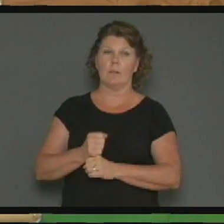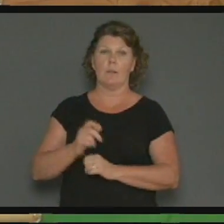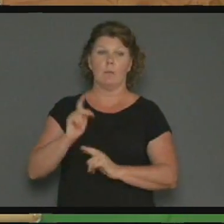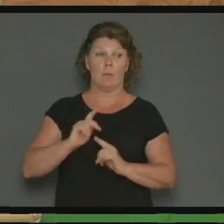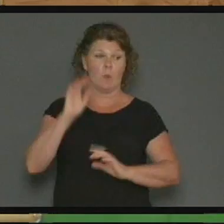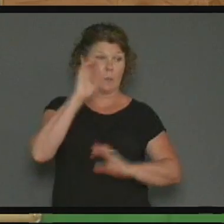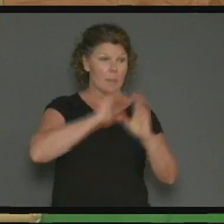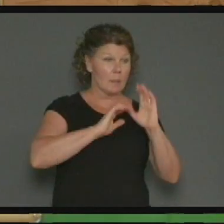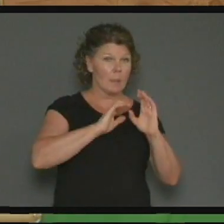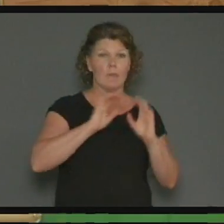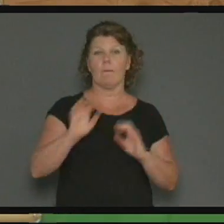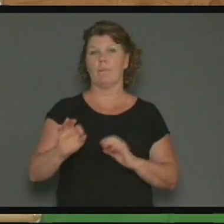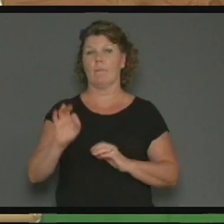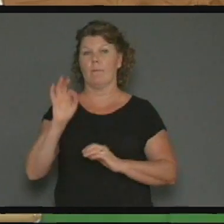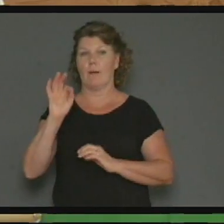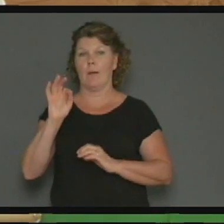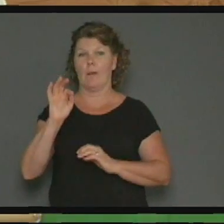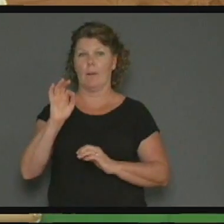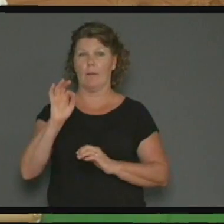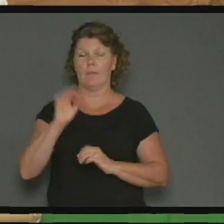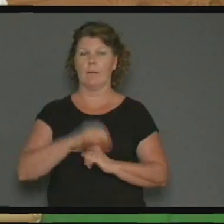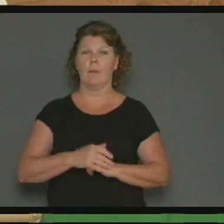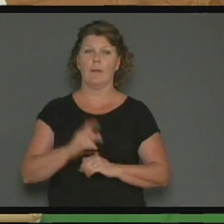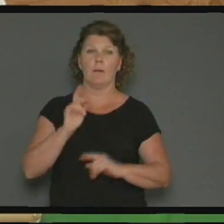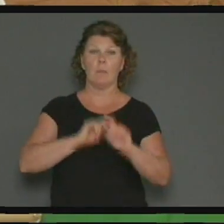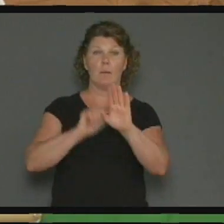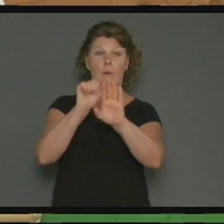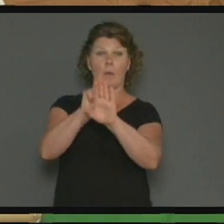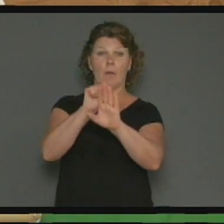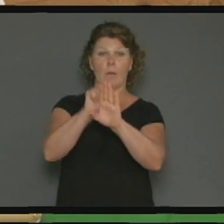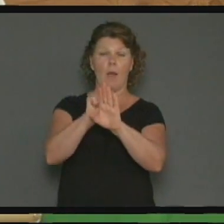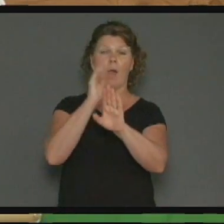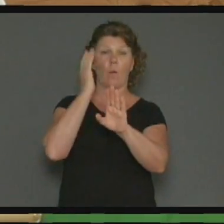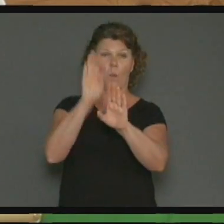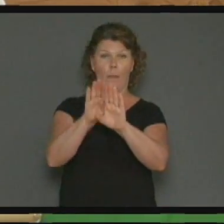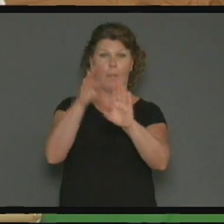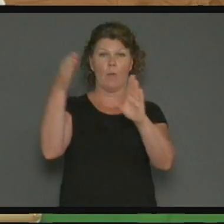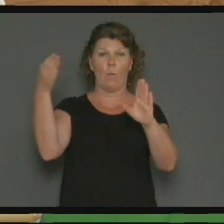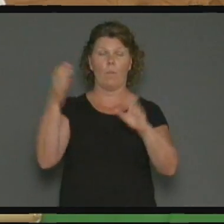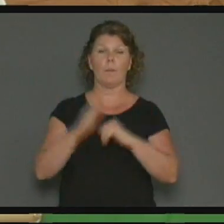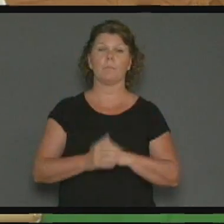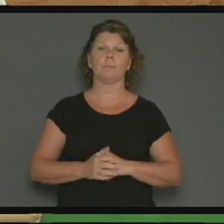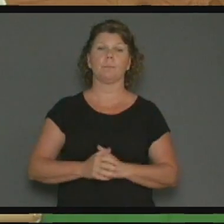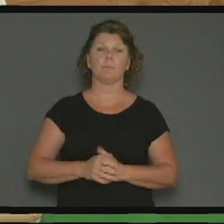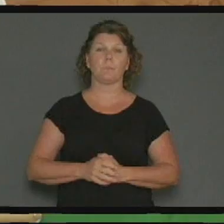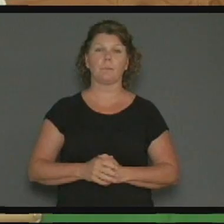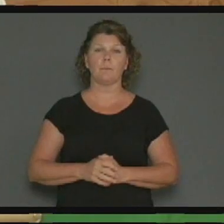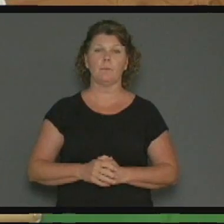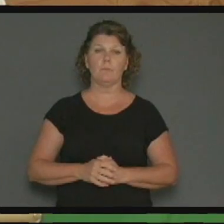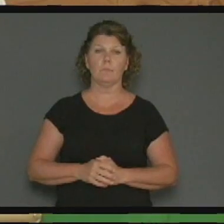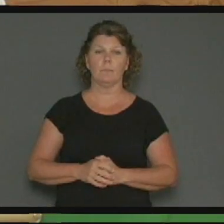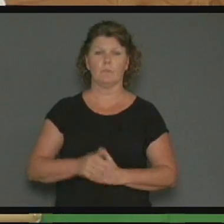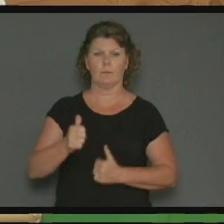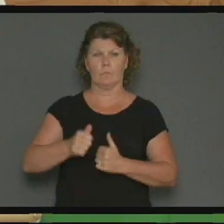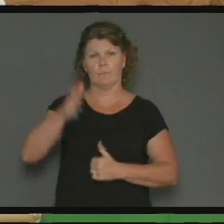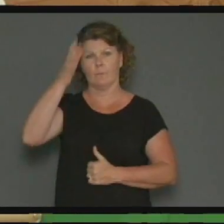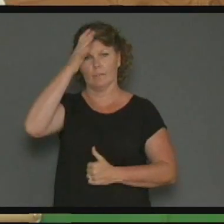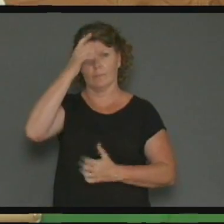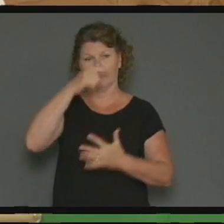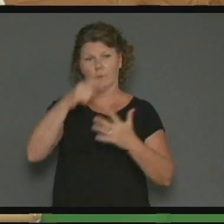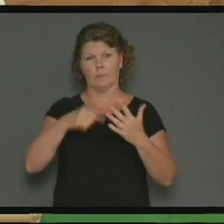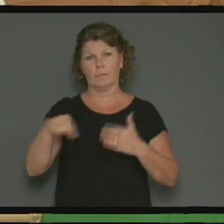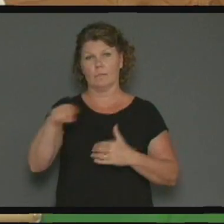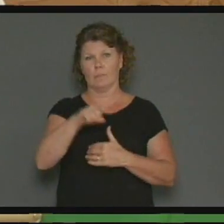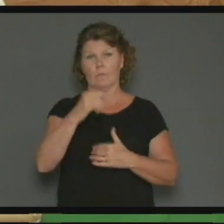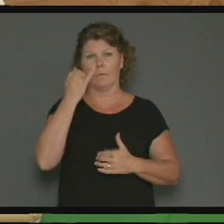seeks finds, and the one who knocks, it will be opened. What father among you, if his